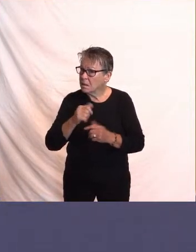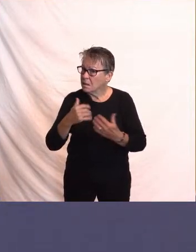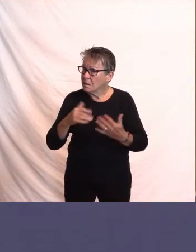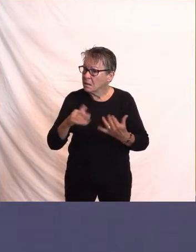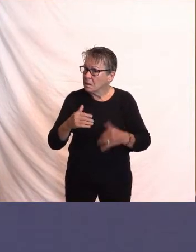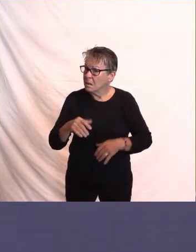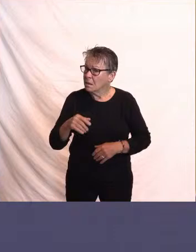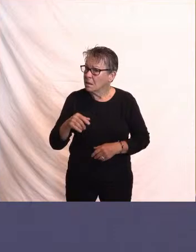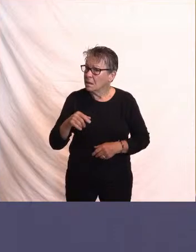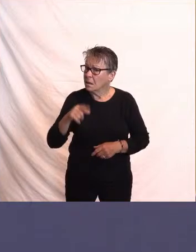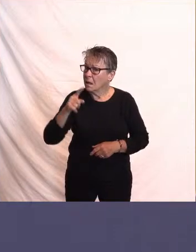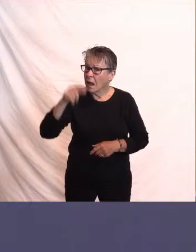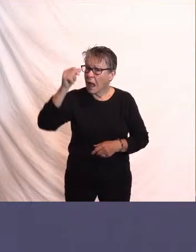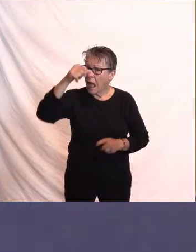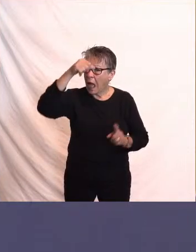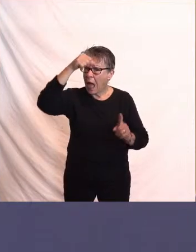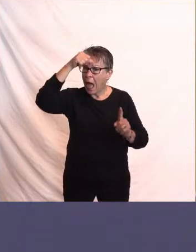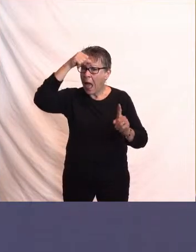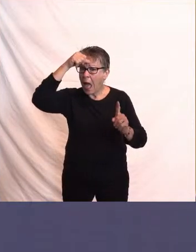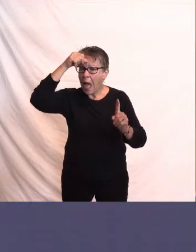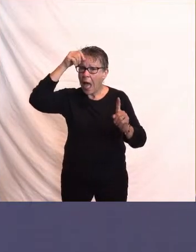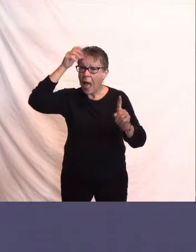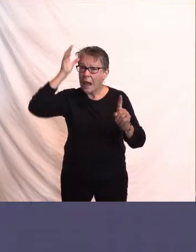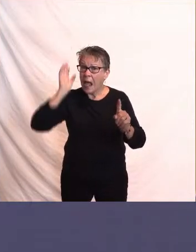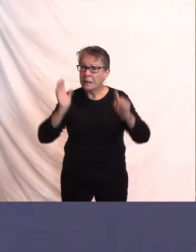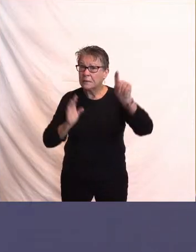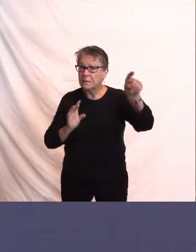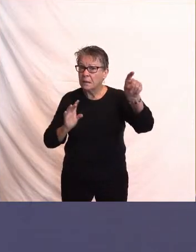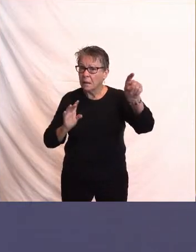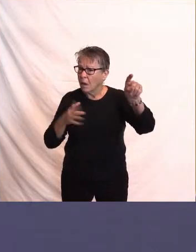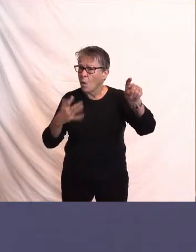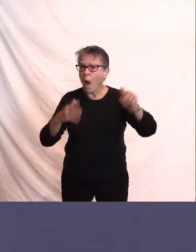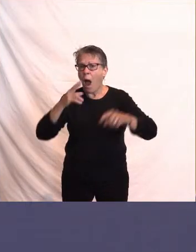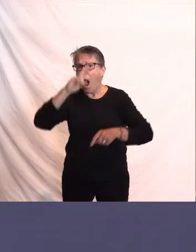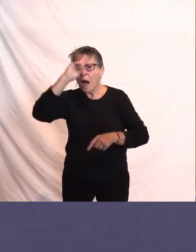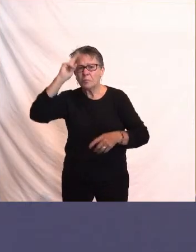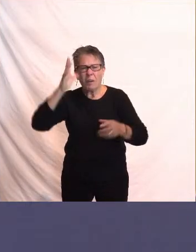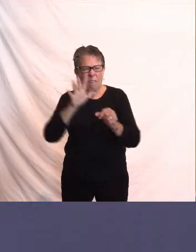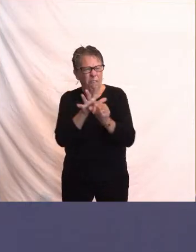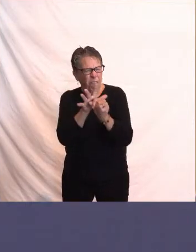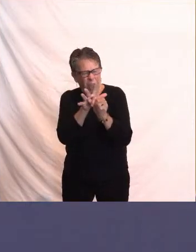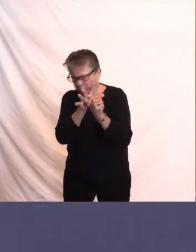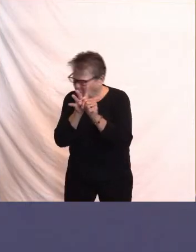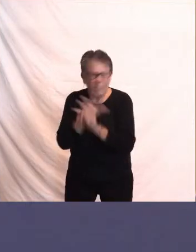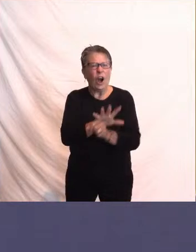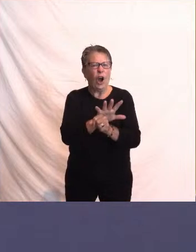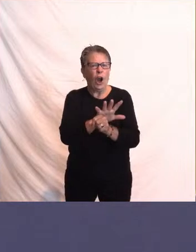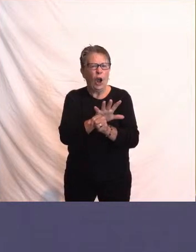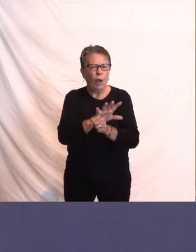Alaska, among other states that are really getting clobbered. So this thing came back in a way that